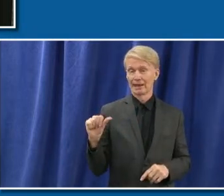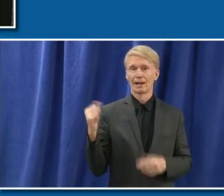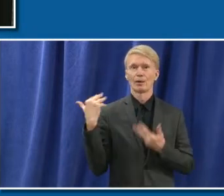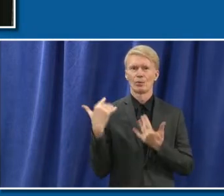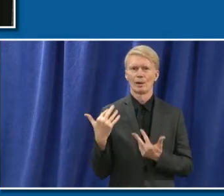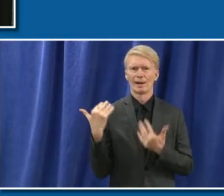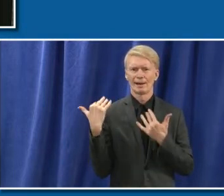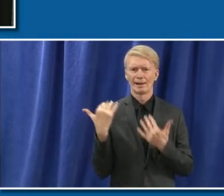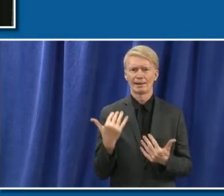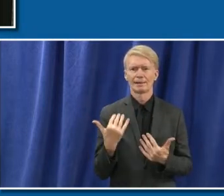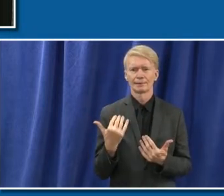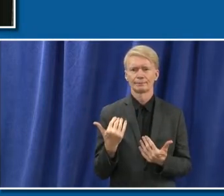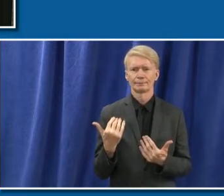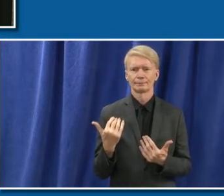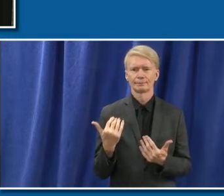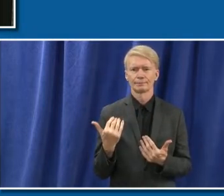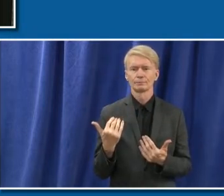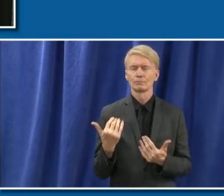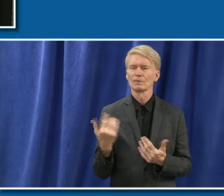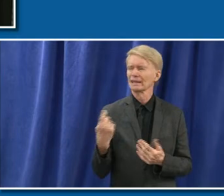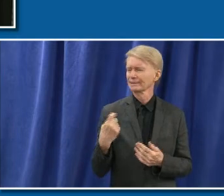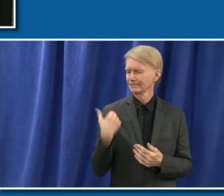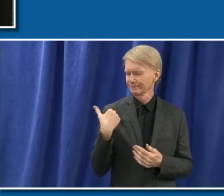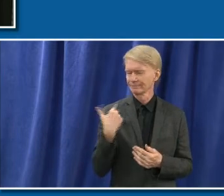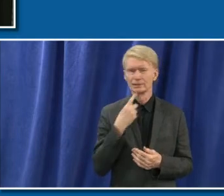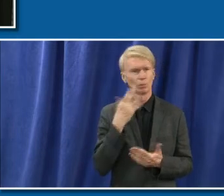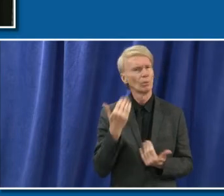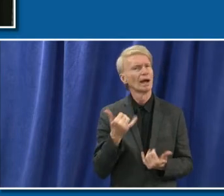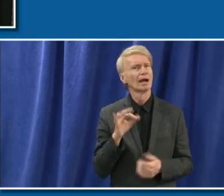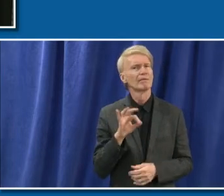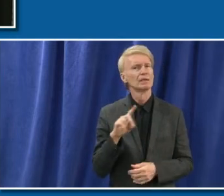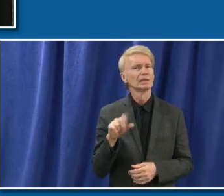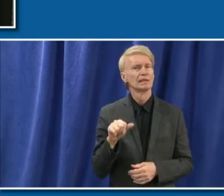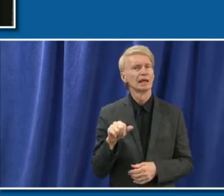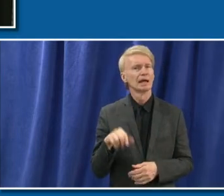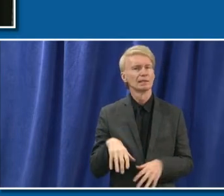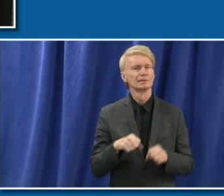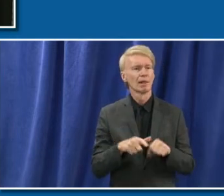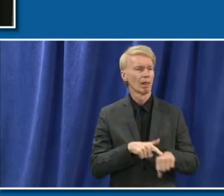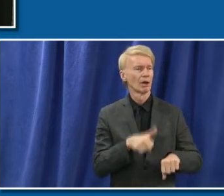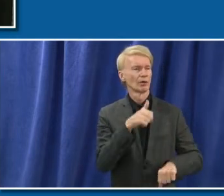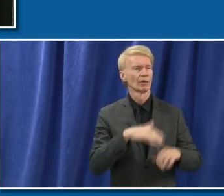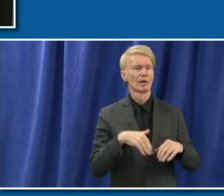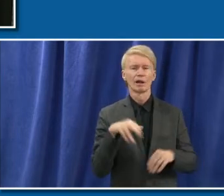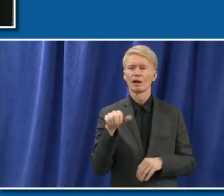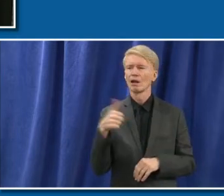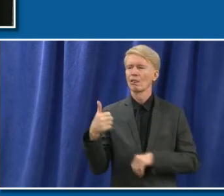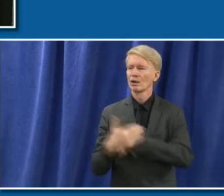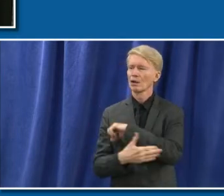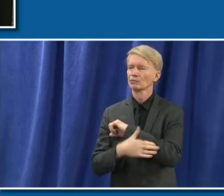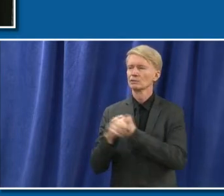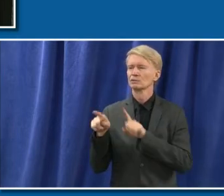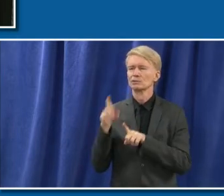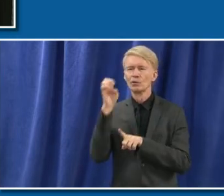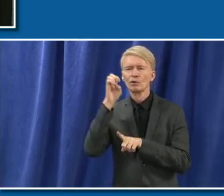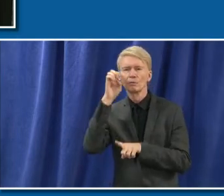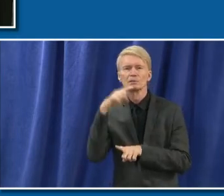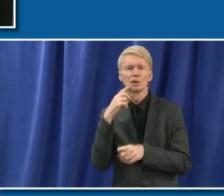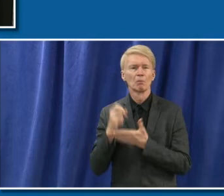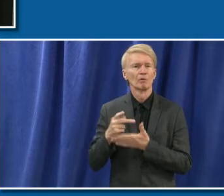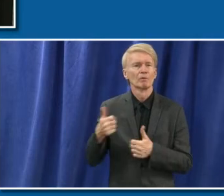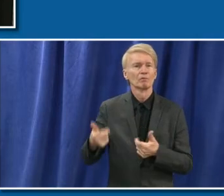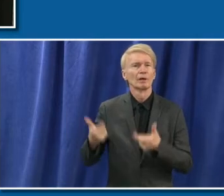waited. Somebody asked me the other day, why did it take the FDA longer than some other countries to approve this vaccine? The